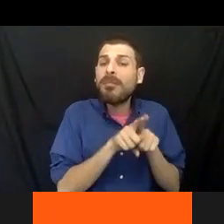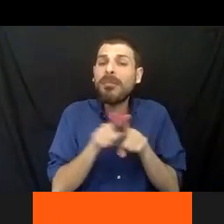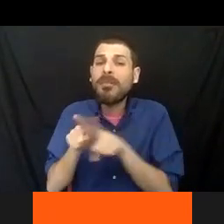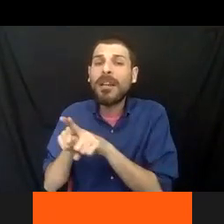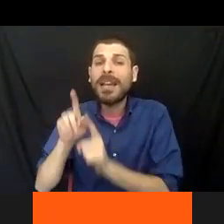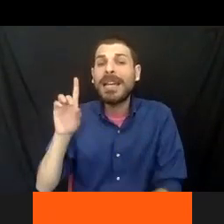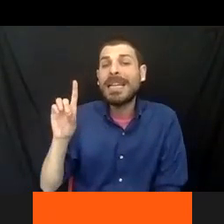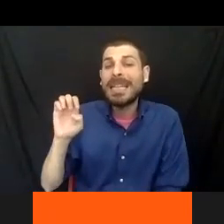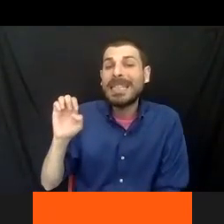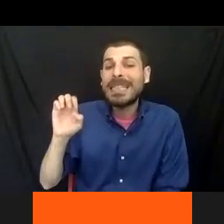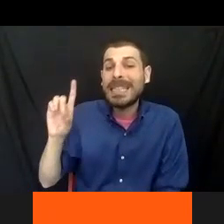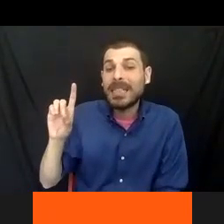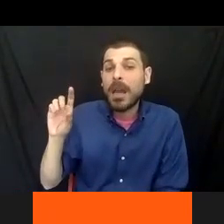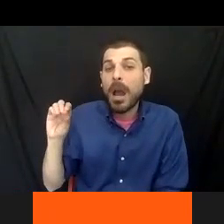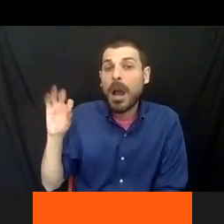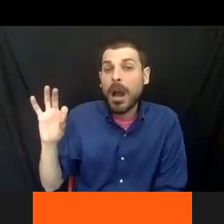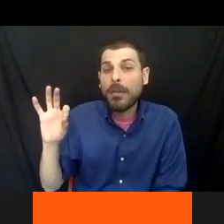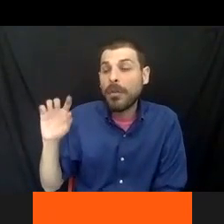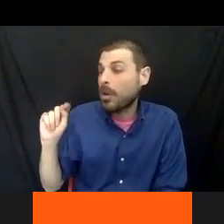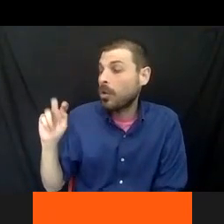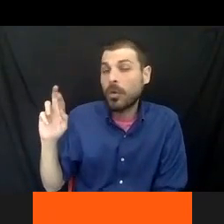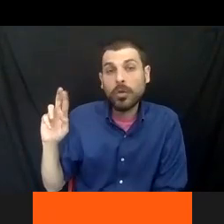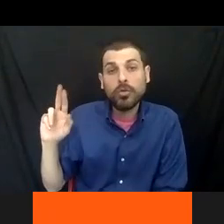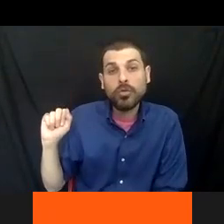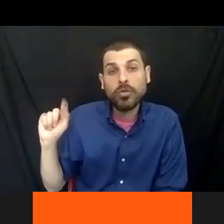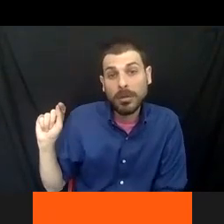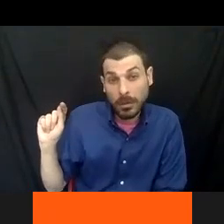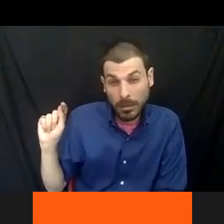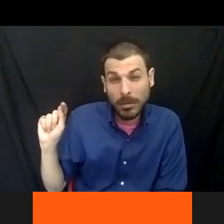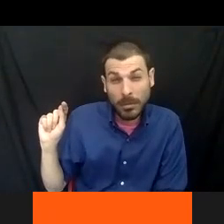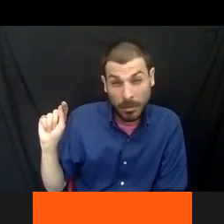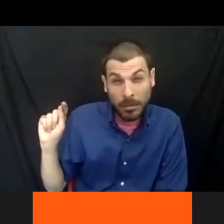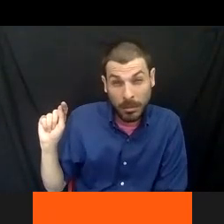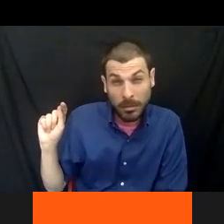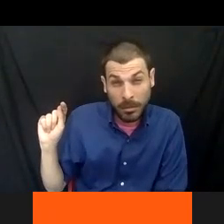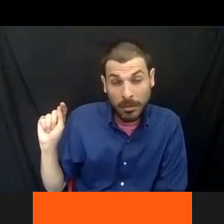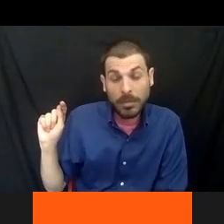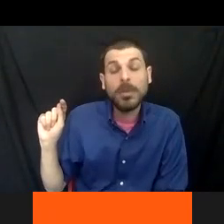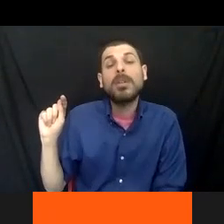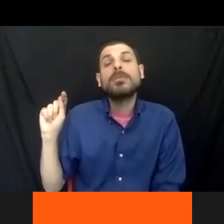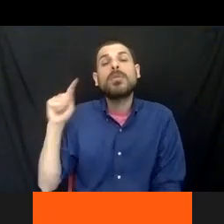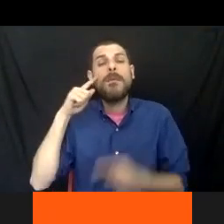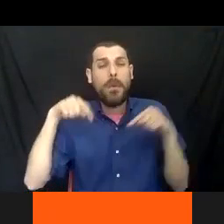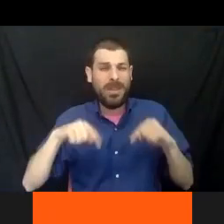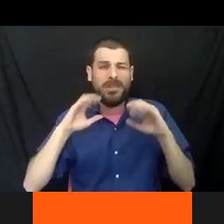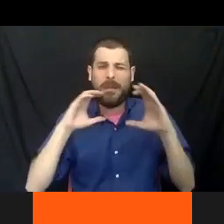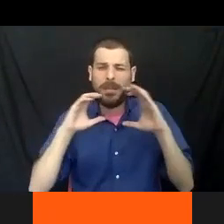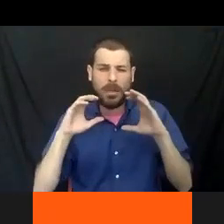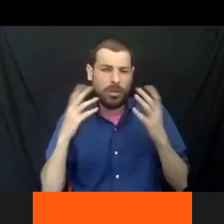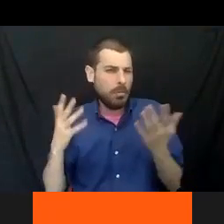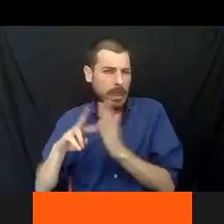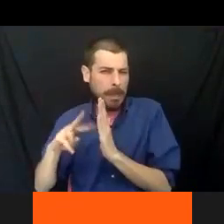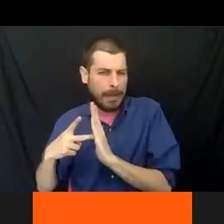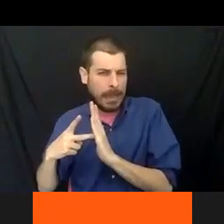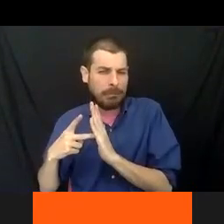is, it's for all intents and purposes for our conversation here, it is a